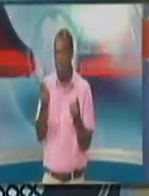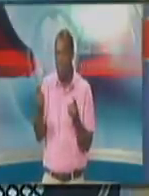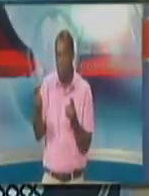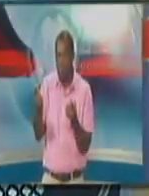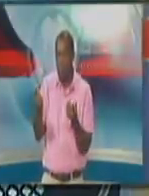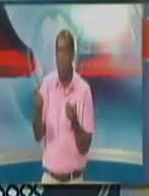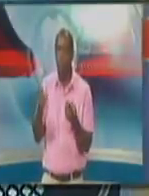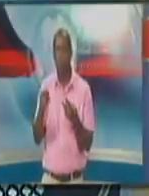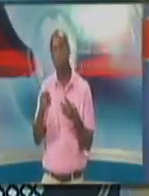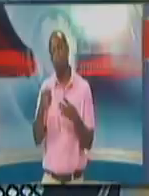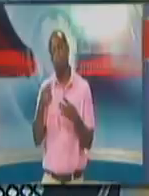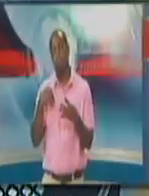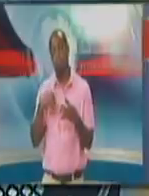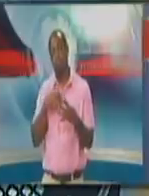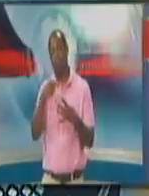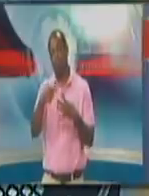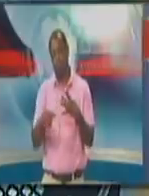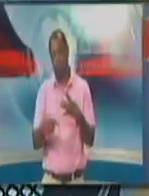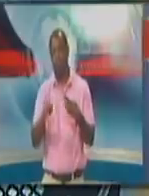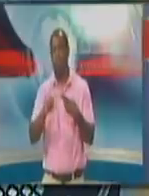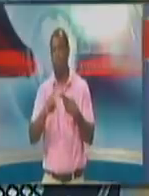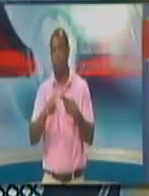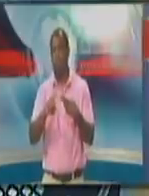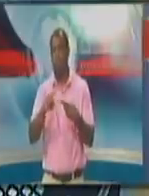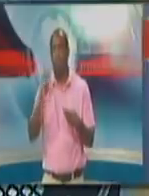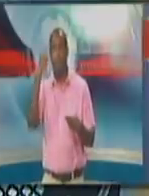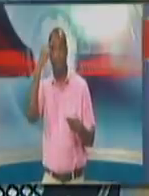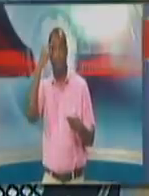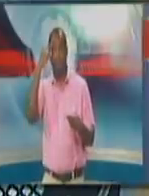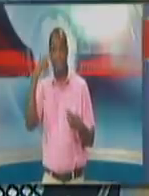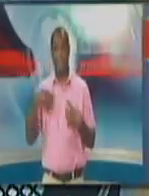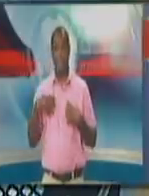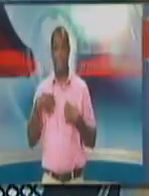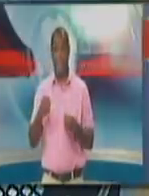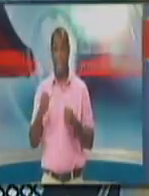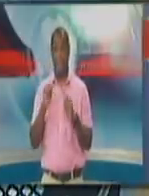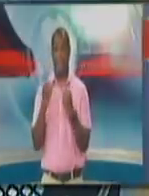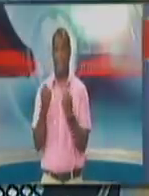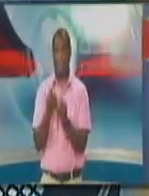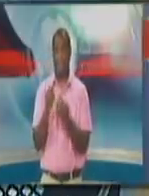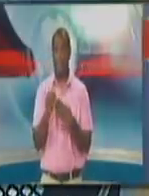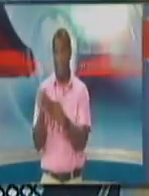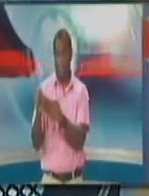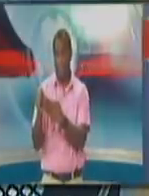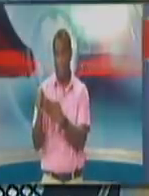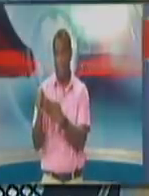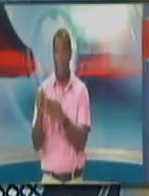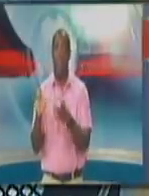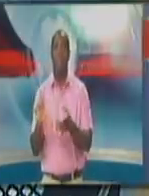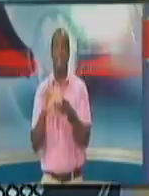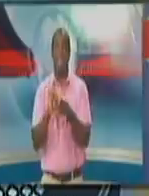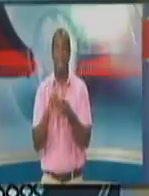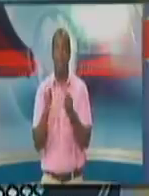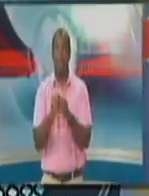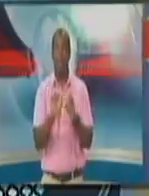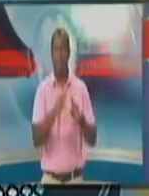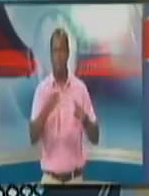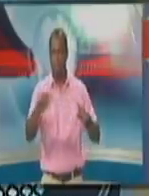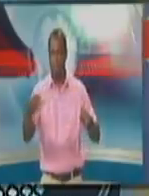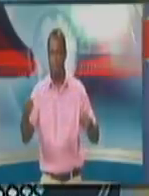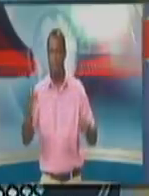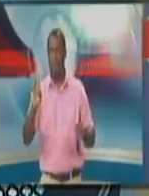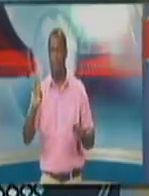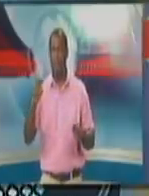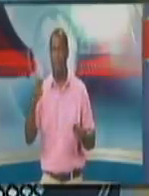is the mental health team leaders of the various RHAs are keeping in touch virtually, so